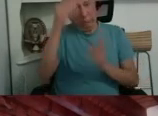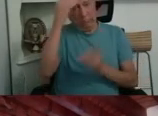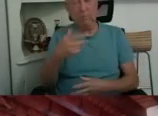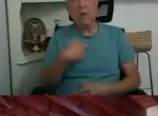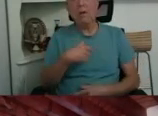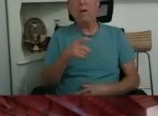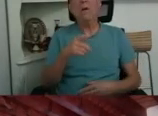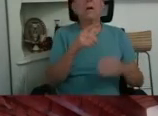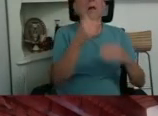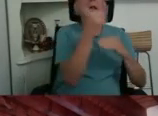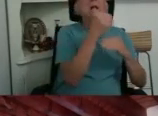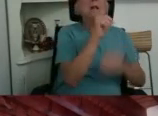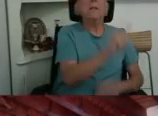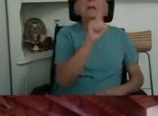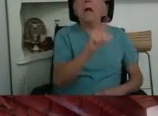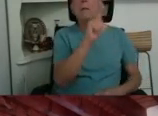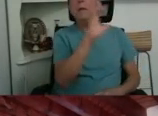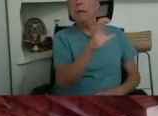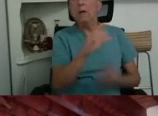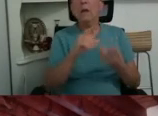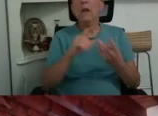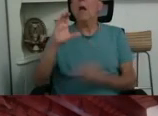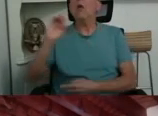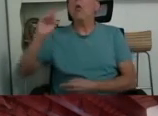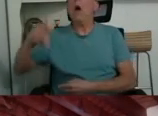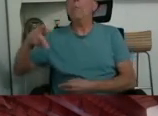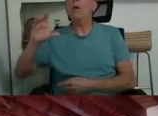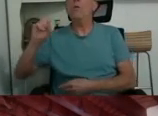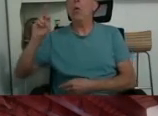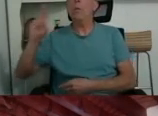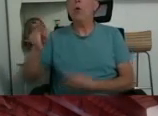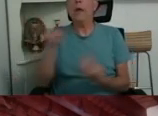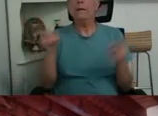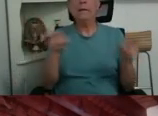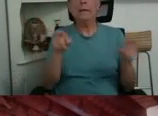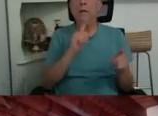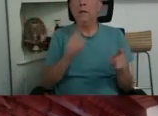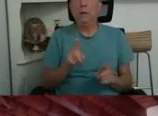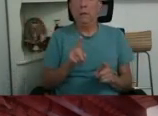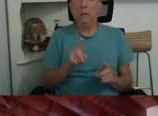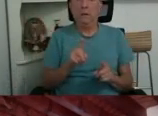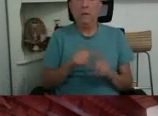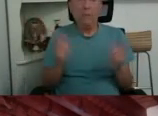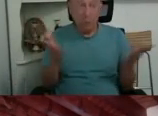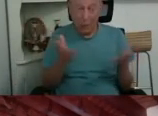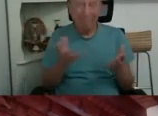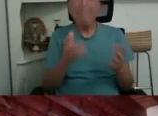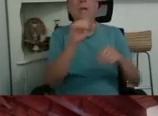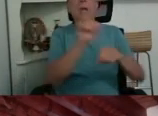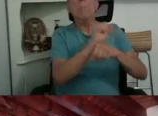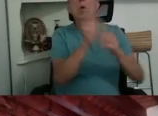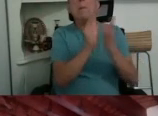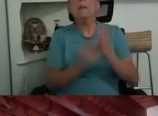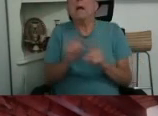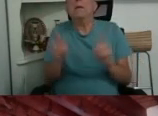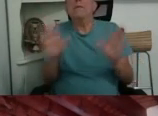between a limited liability company and a cooperative corporation comes into play with employment law. Members